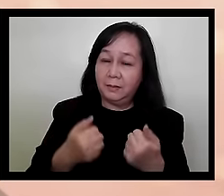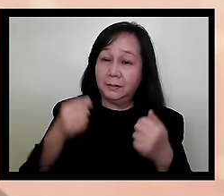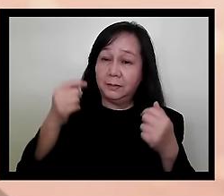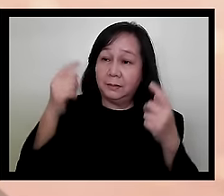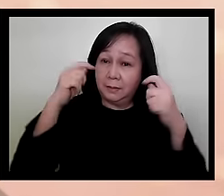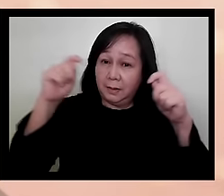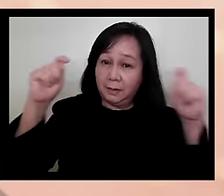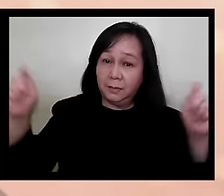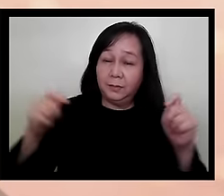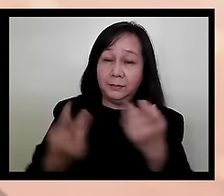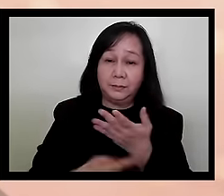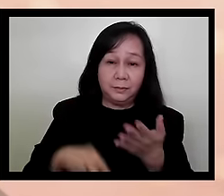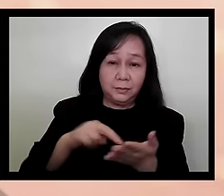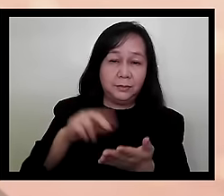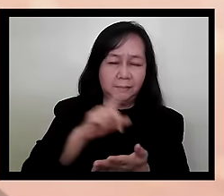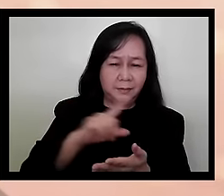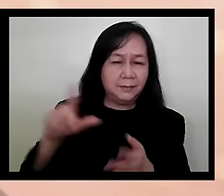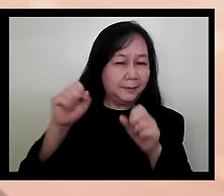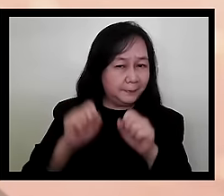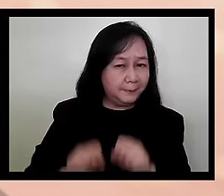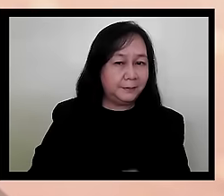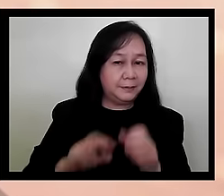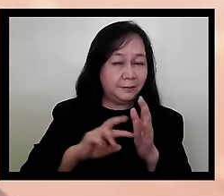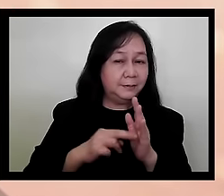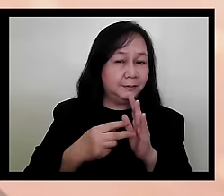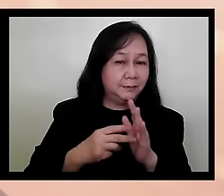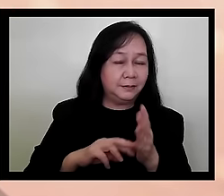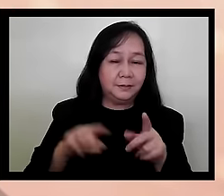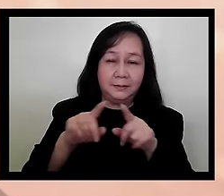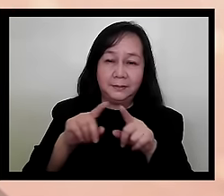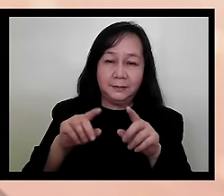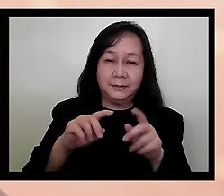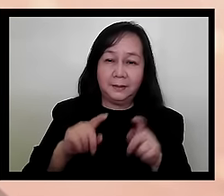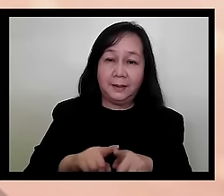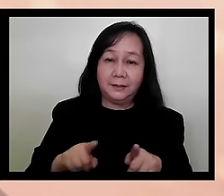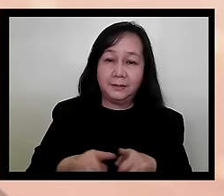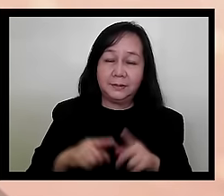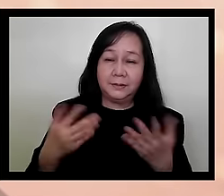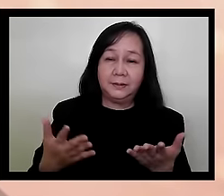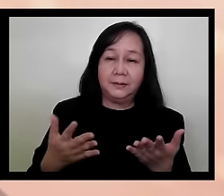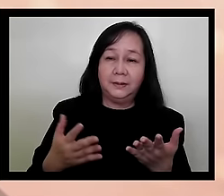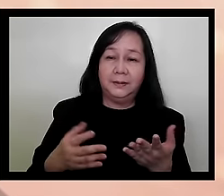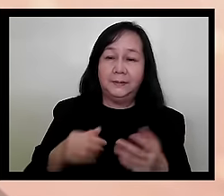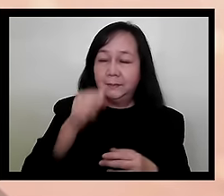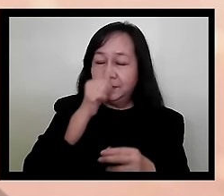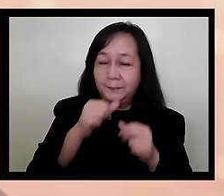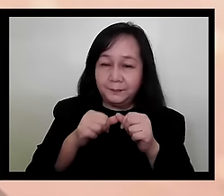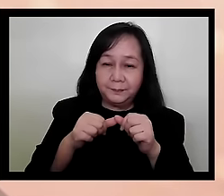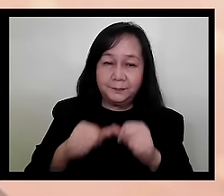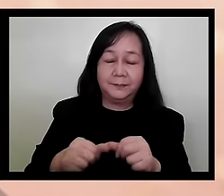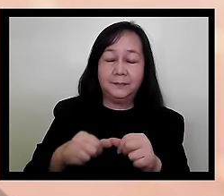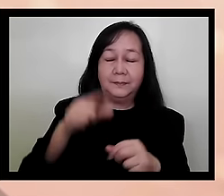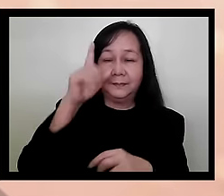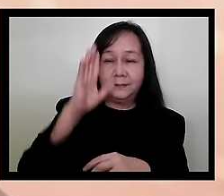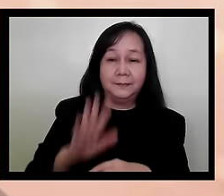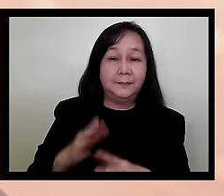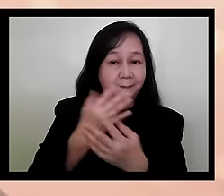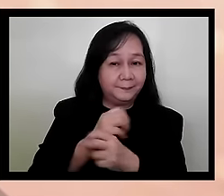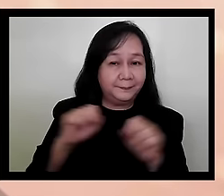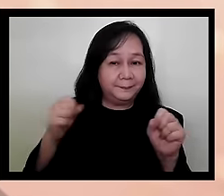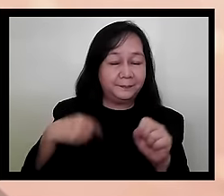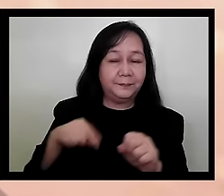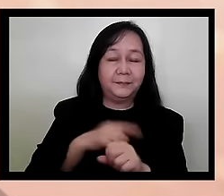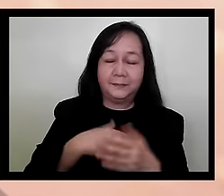the Risen Lord can be interpreted as the the Persistence of God to save us